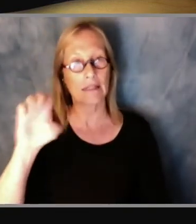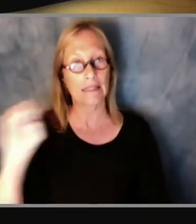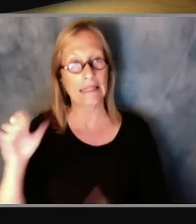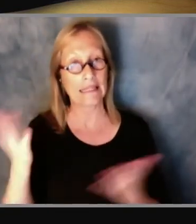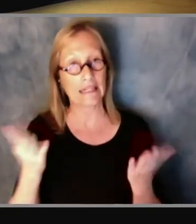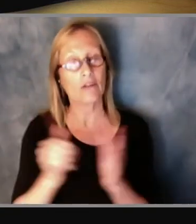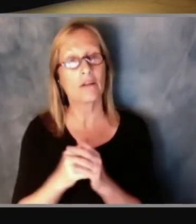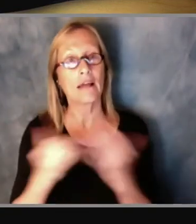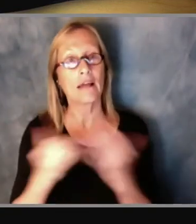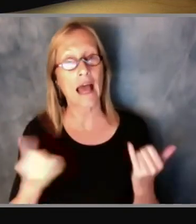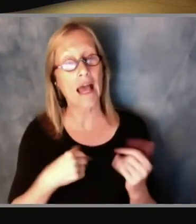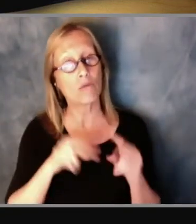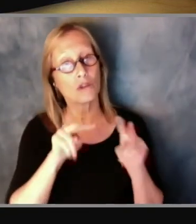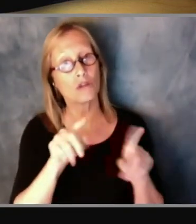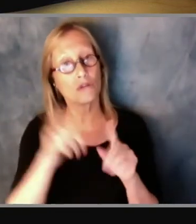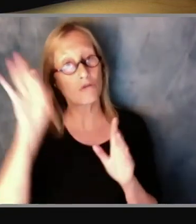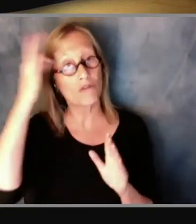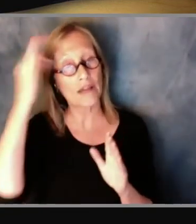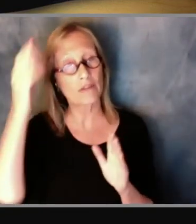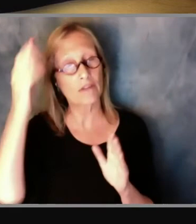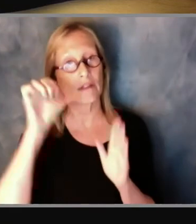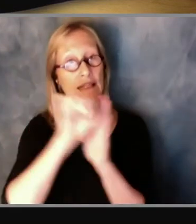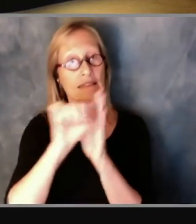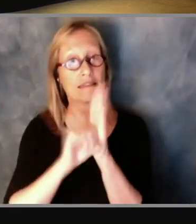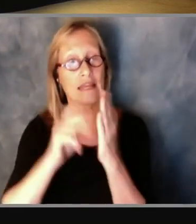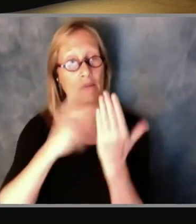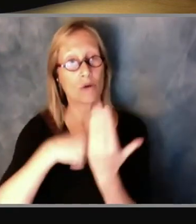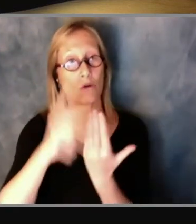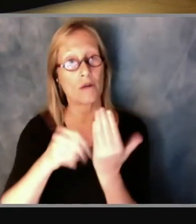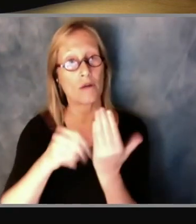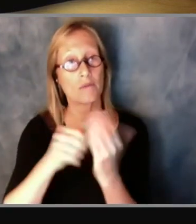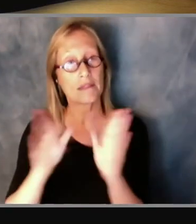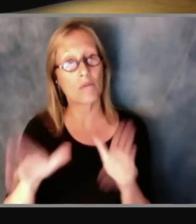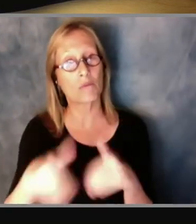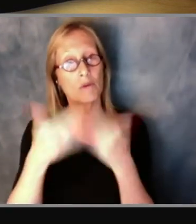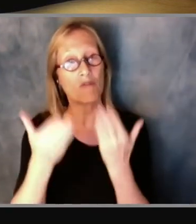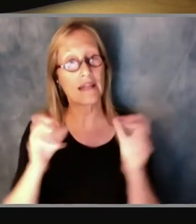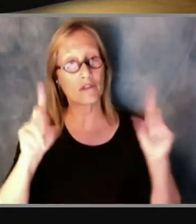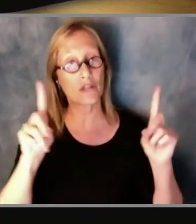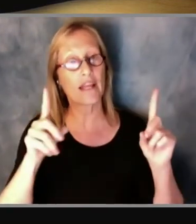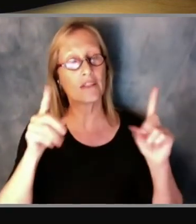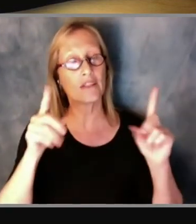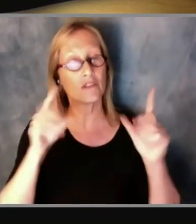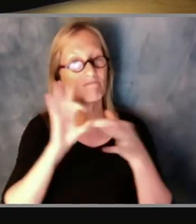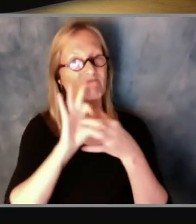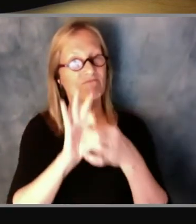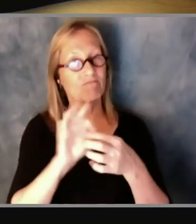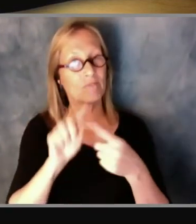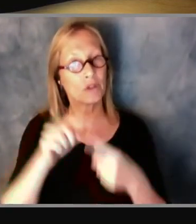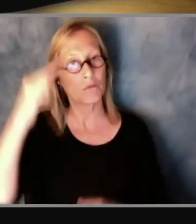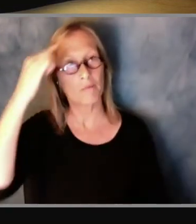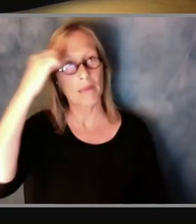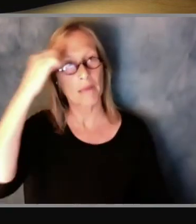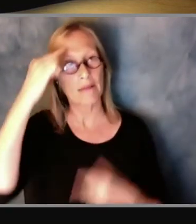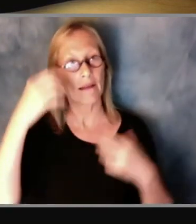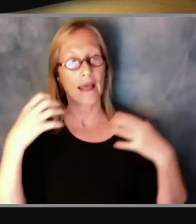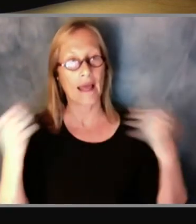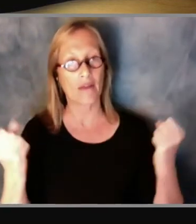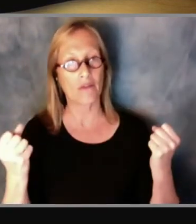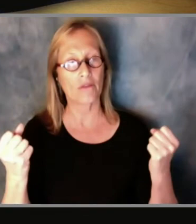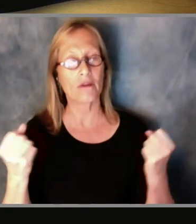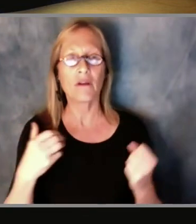state programs that would help to provide education with regards to mental health. There's a lot of things that we need